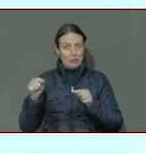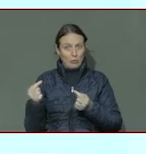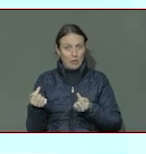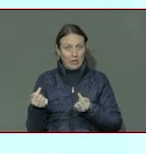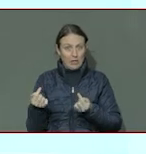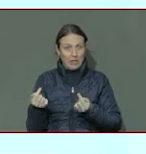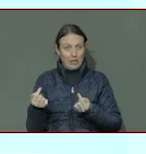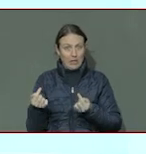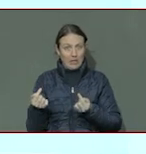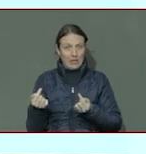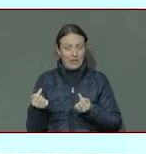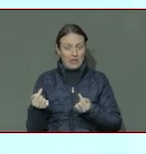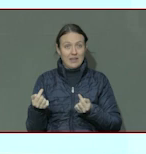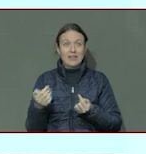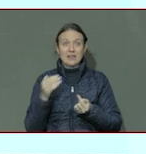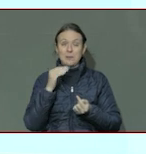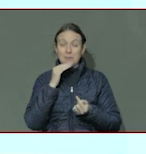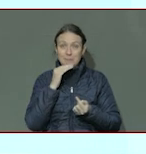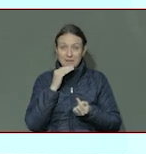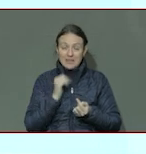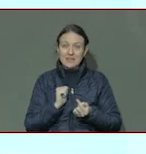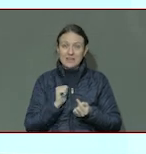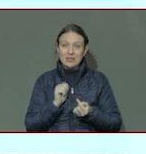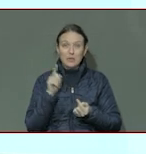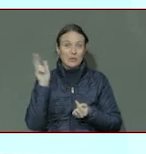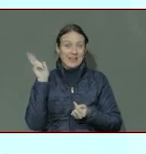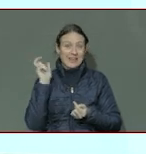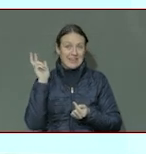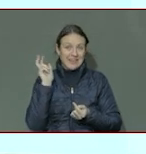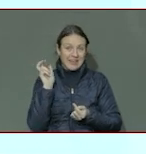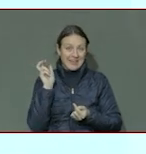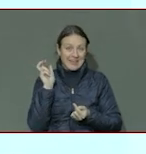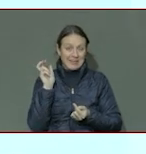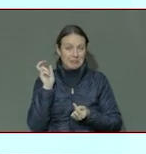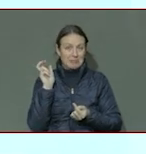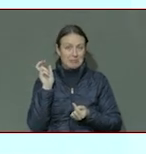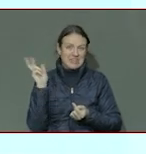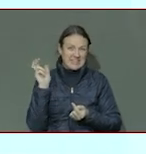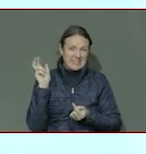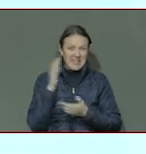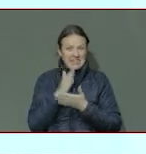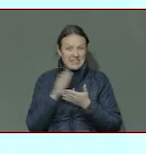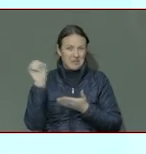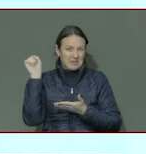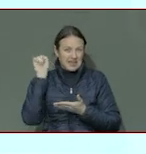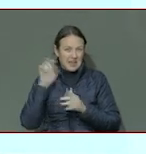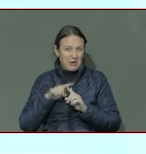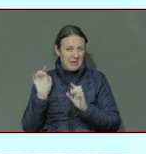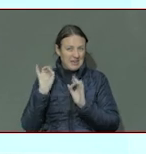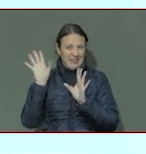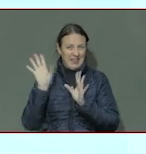vibrate on their best, and therefore you will not hear, or you will hear the sound, but it will not be